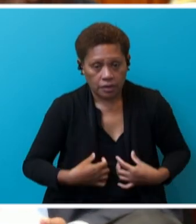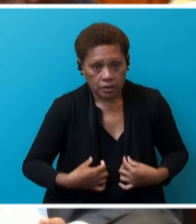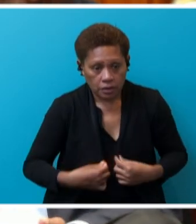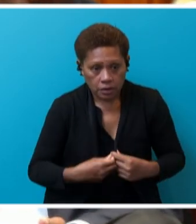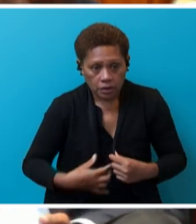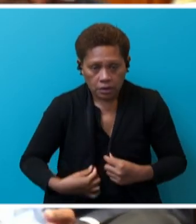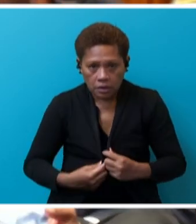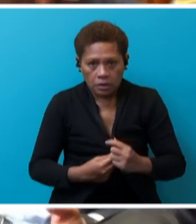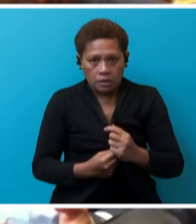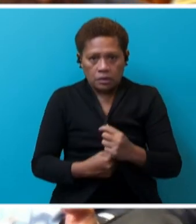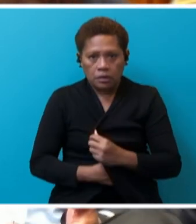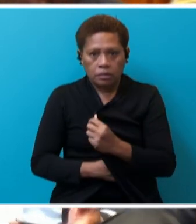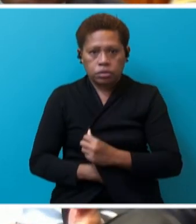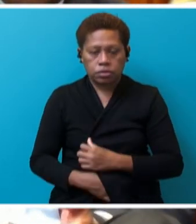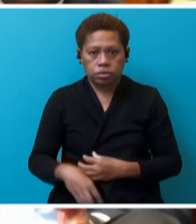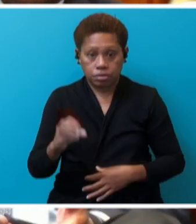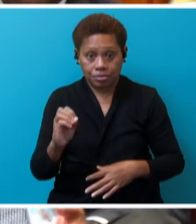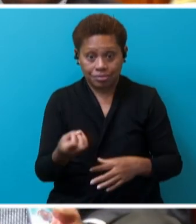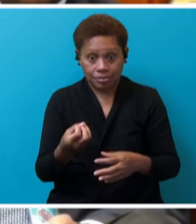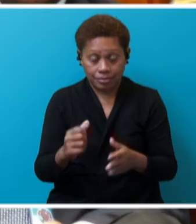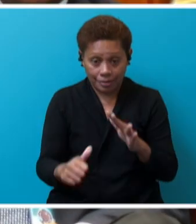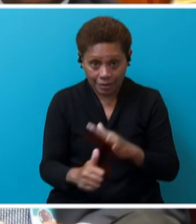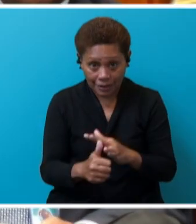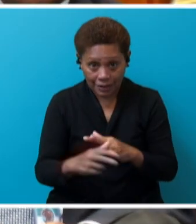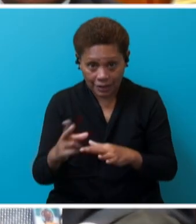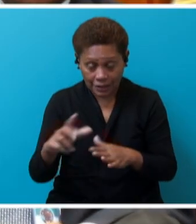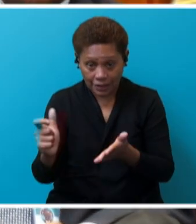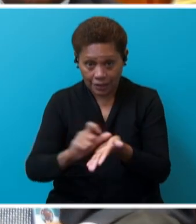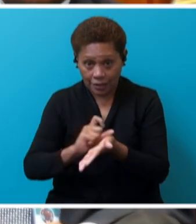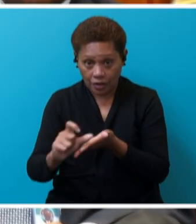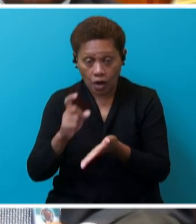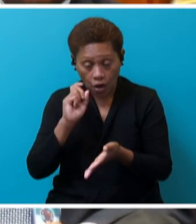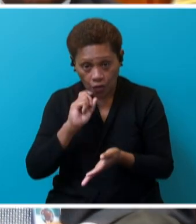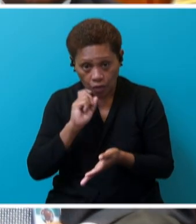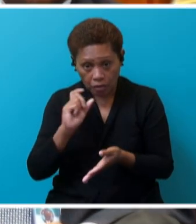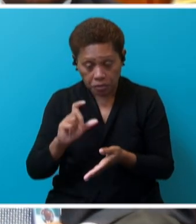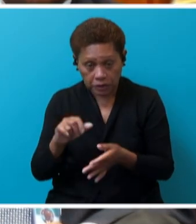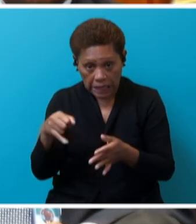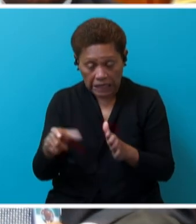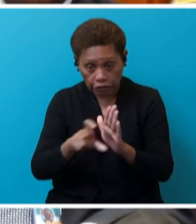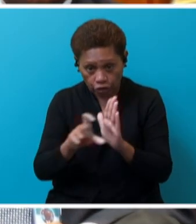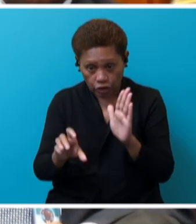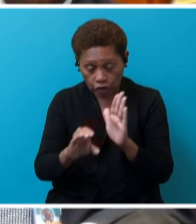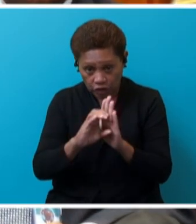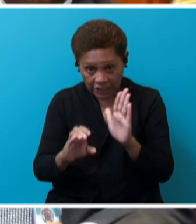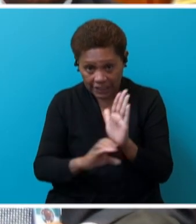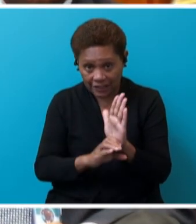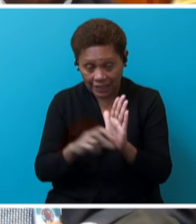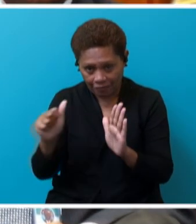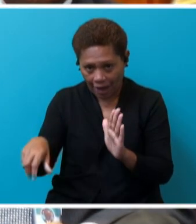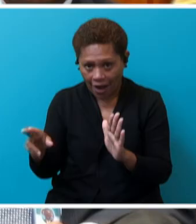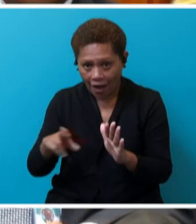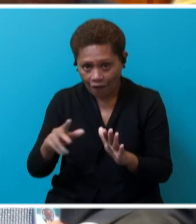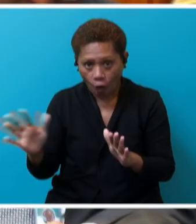that access to clean and reliable water is not a privilege for some, but a constitutional right for all Fijians. Let me stress that